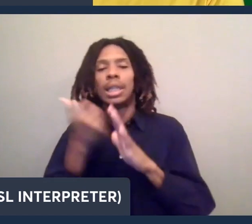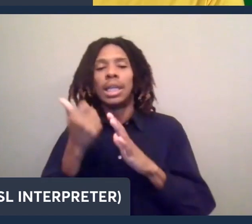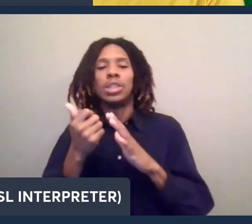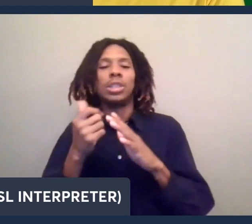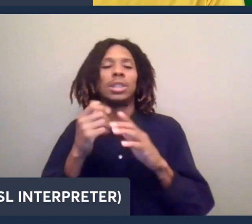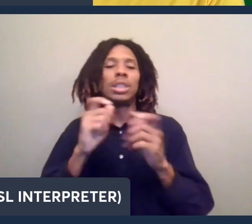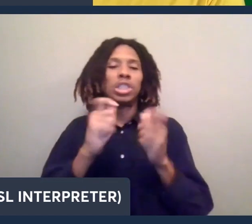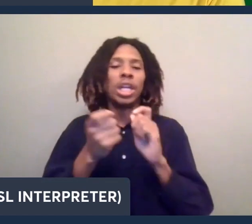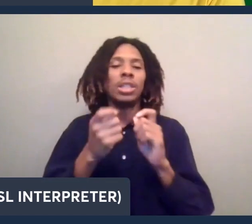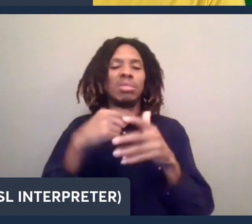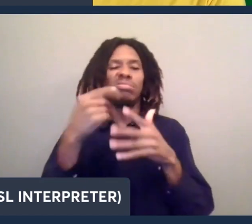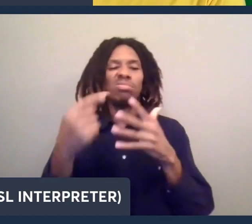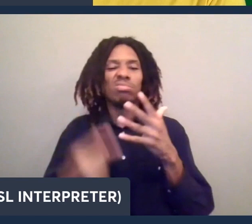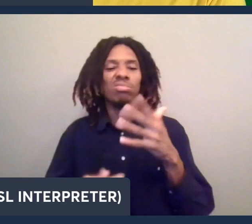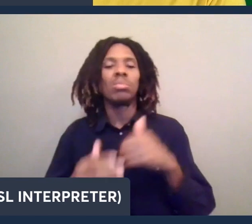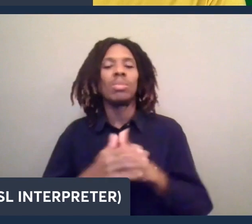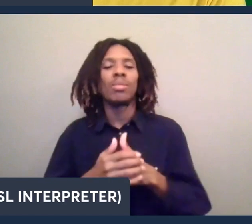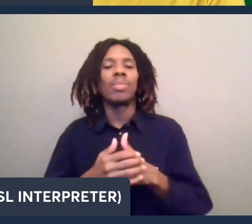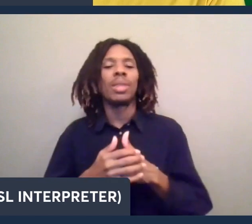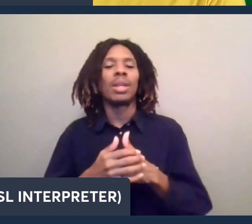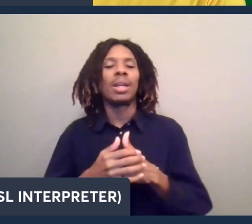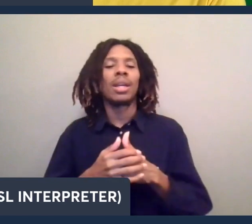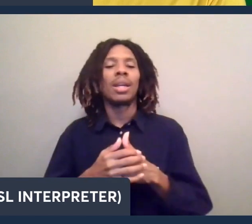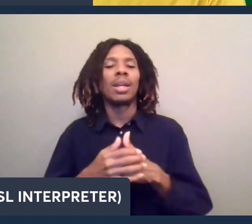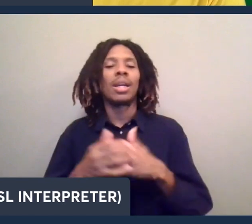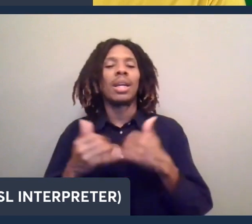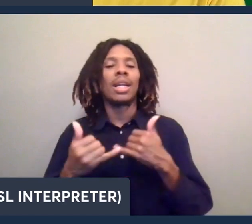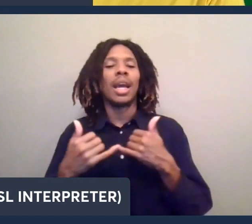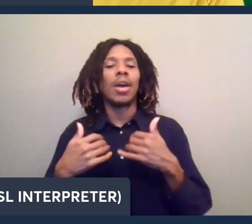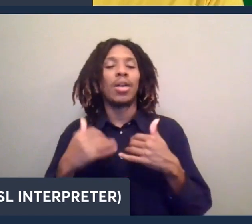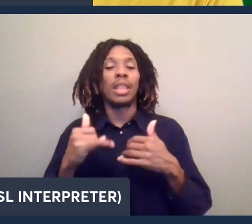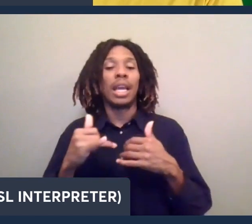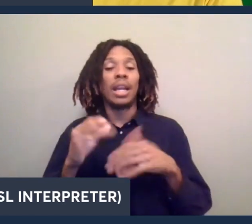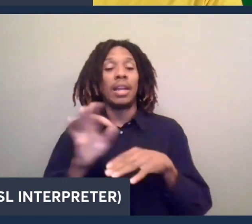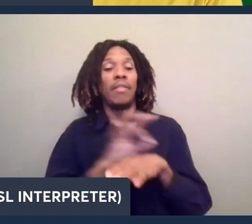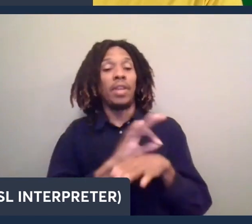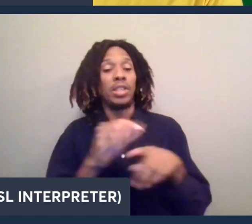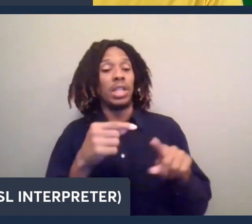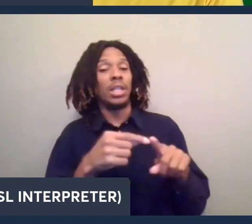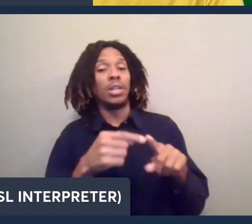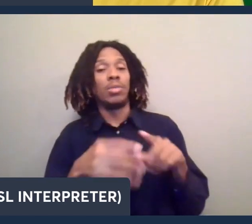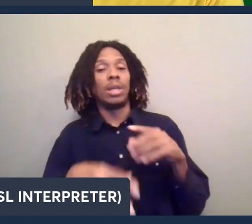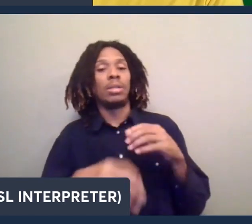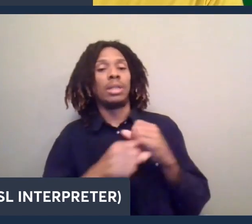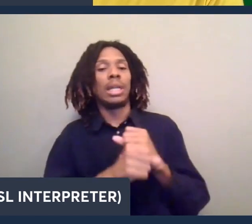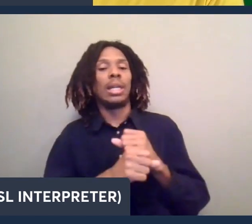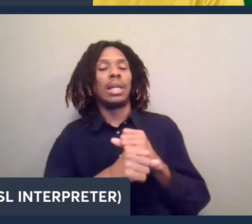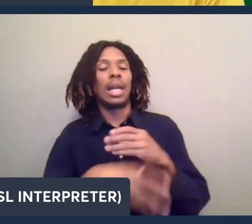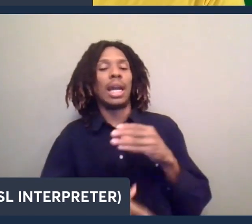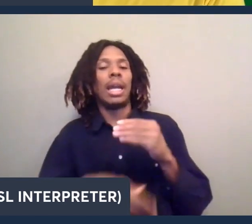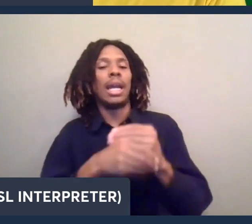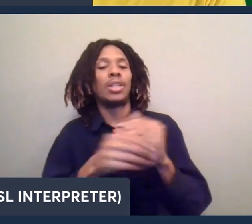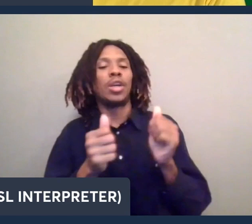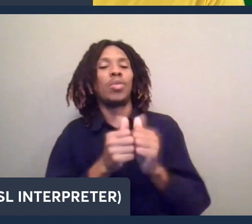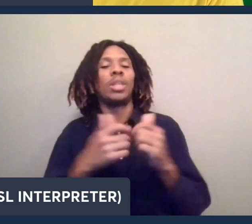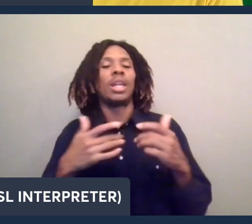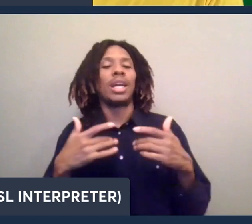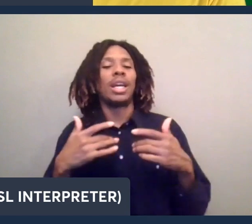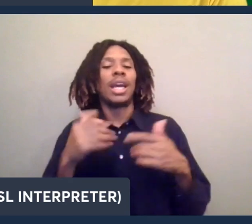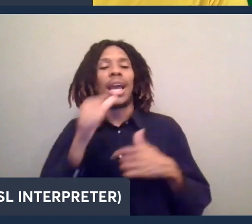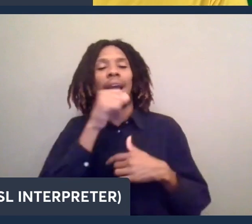that. Now we are extending that functionality with, Kyle, what you mentioned, with Amazon EventBridge. And Amazon